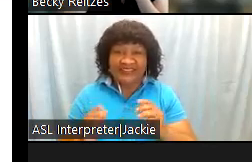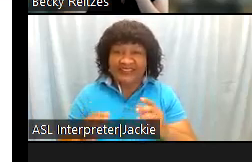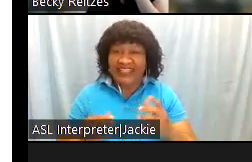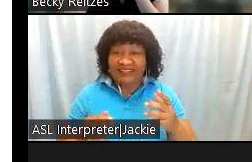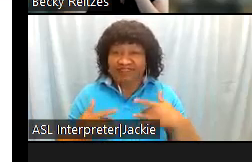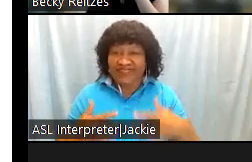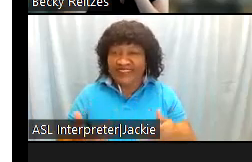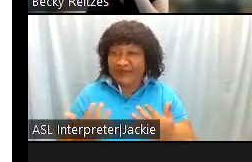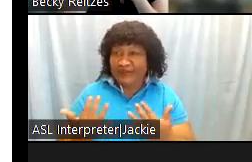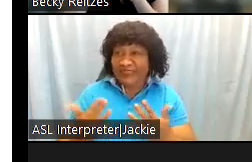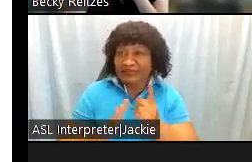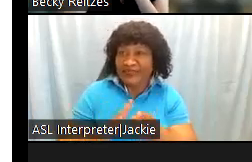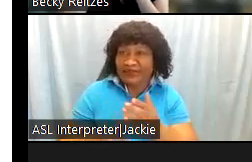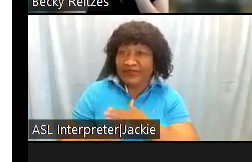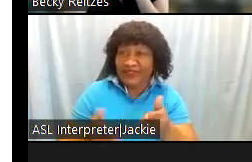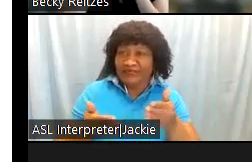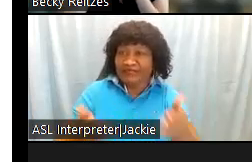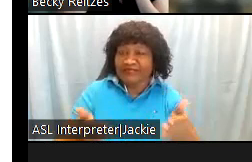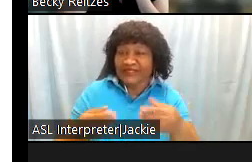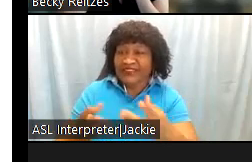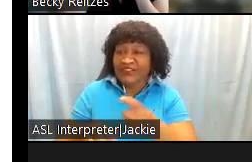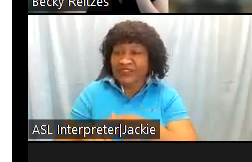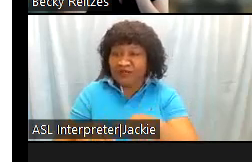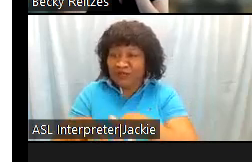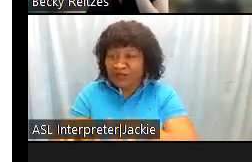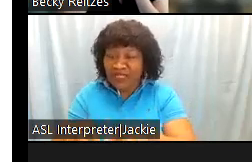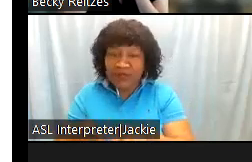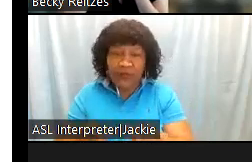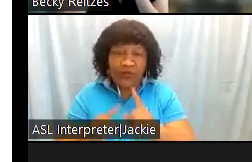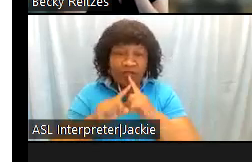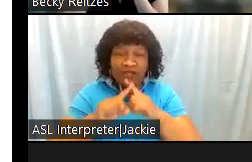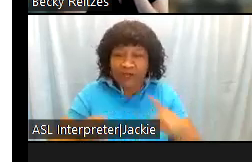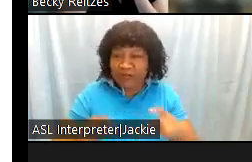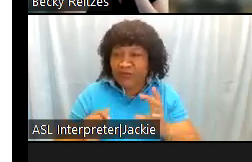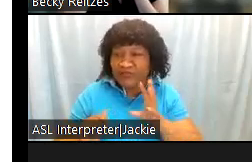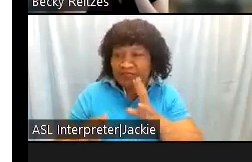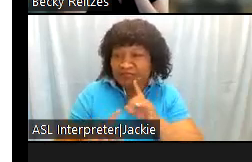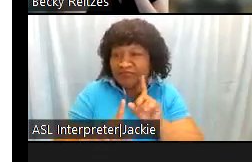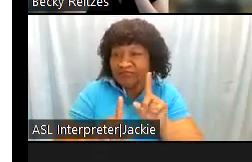I move on so folks have time to type or unmute.